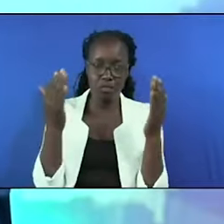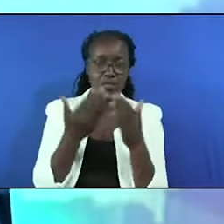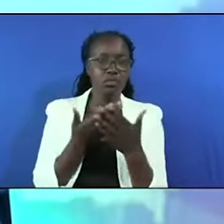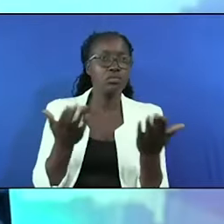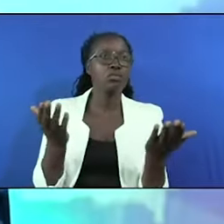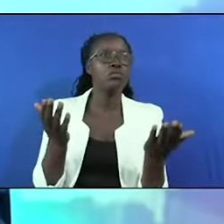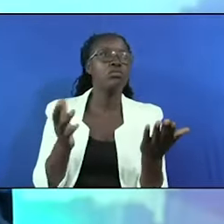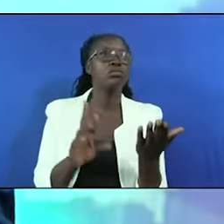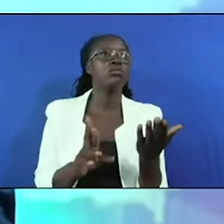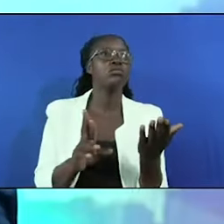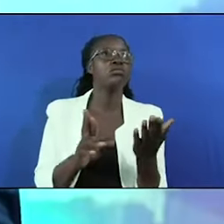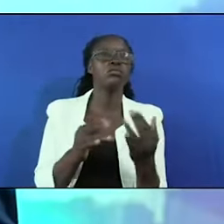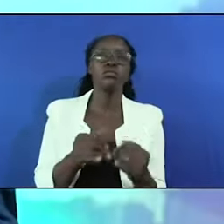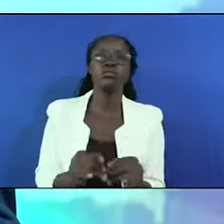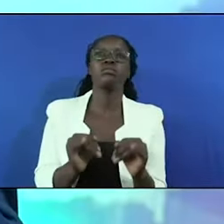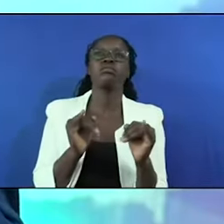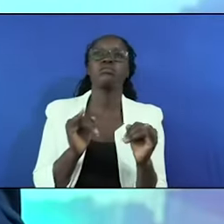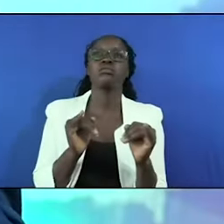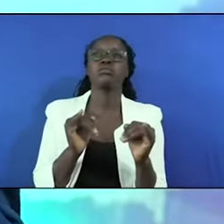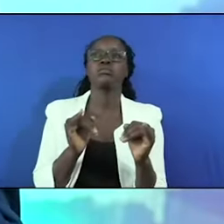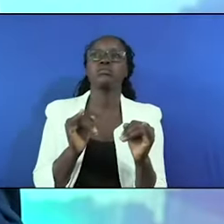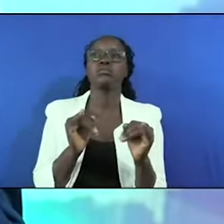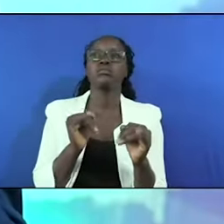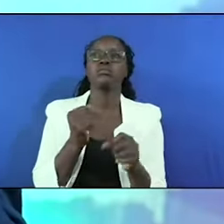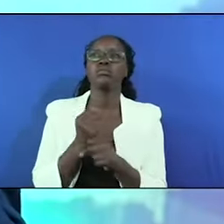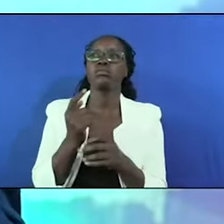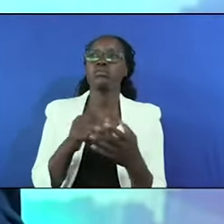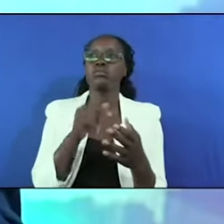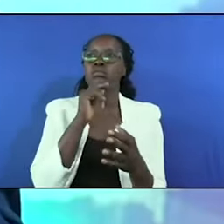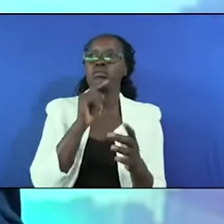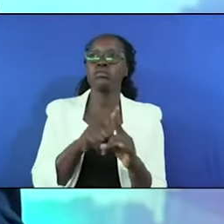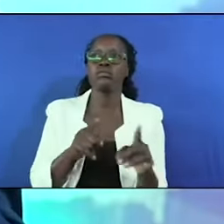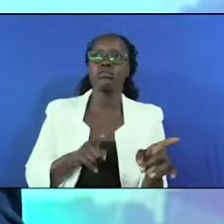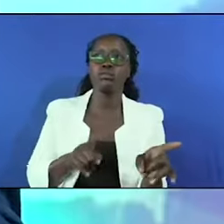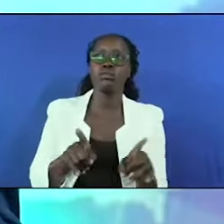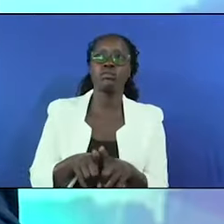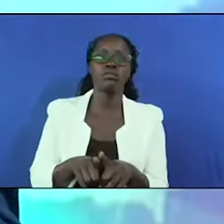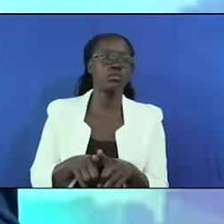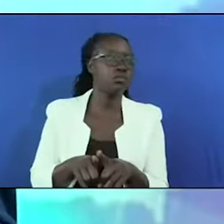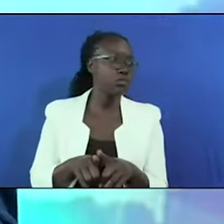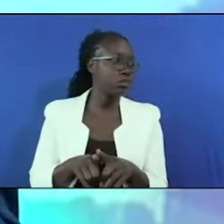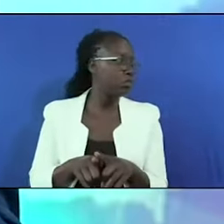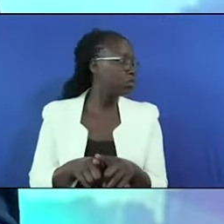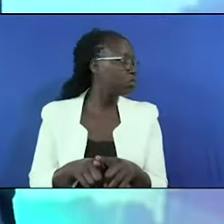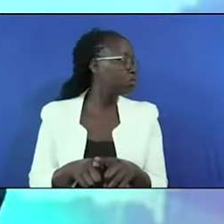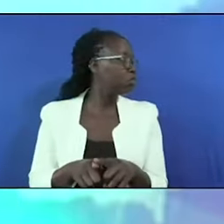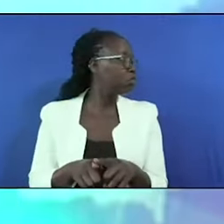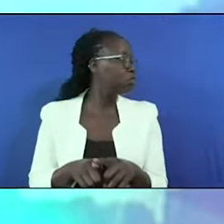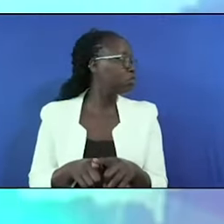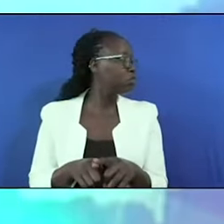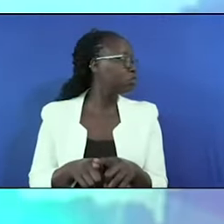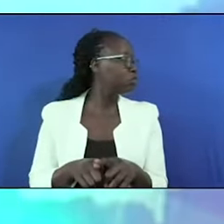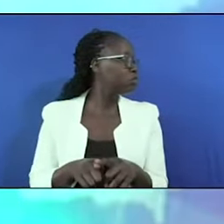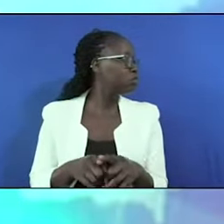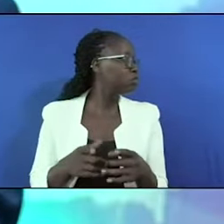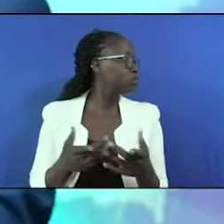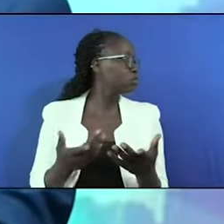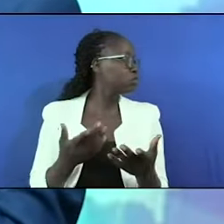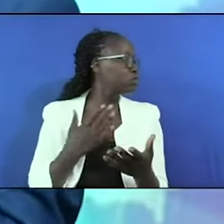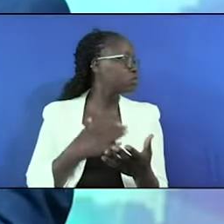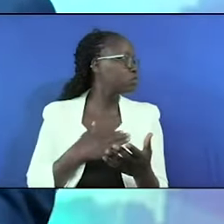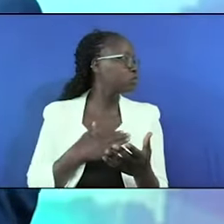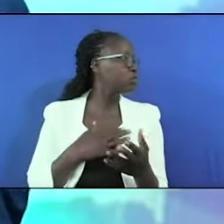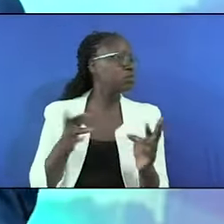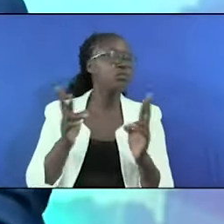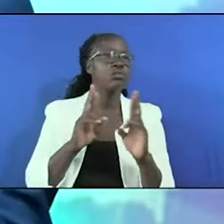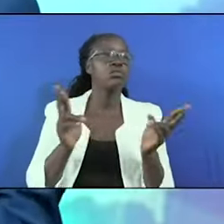you are? If you just want to try and do what our brothers and sisters have done in the hand before, please stand up wherever you are. Please stand up